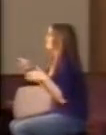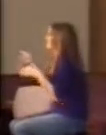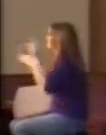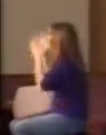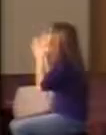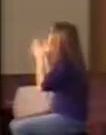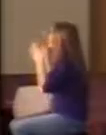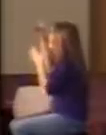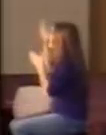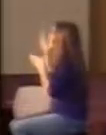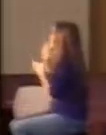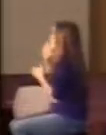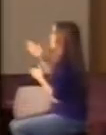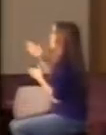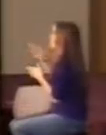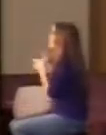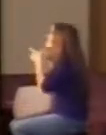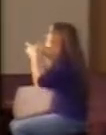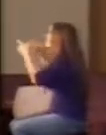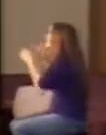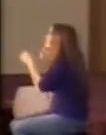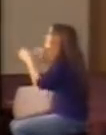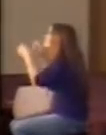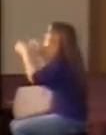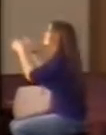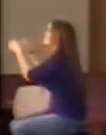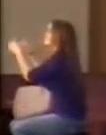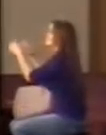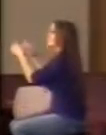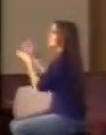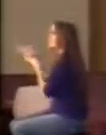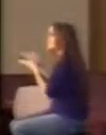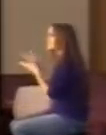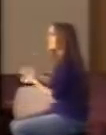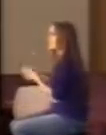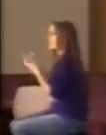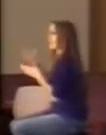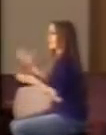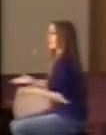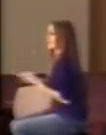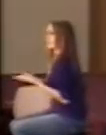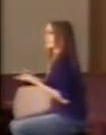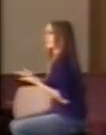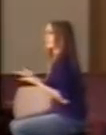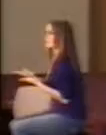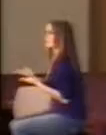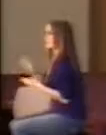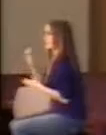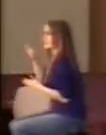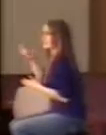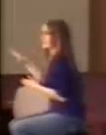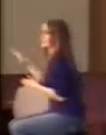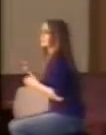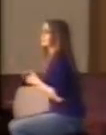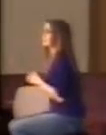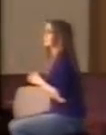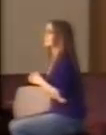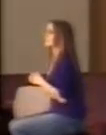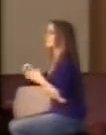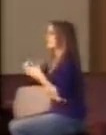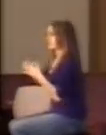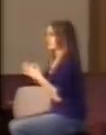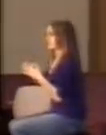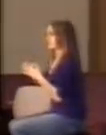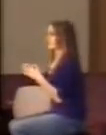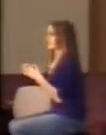and started running toward it and pursuing it. I started serving a lot here at SCC, and then I started staffing